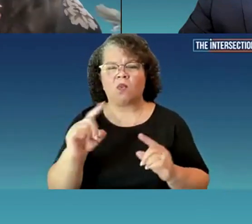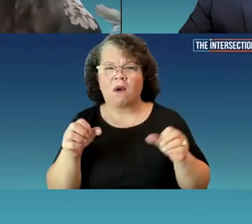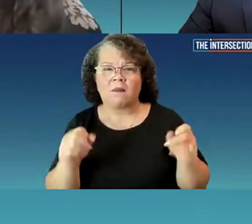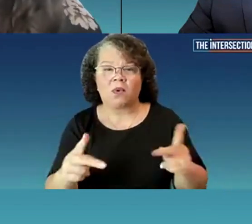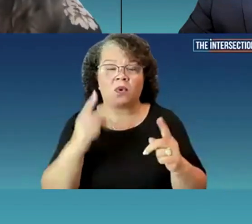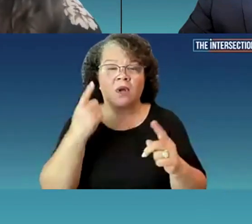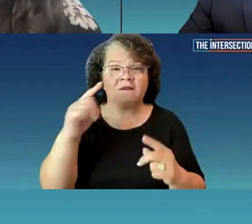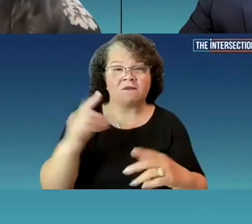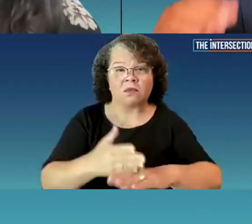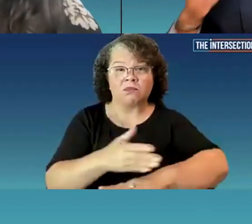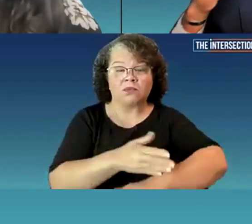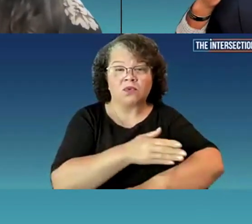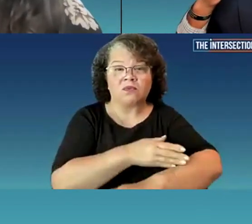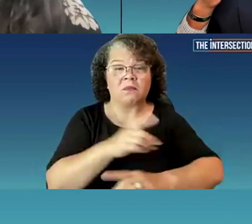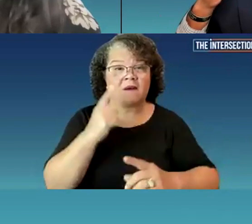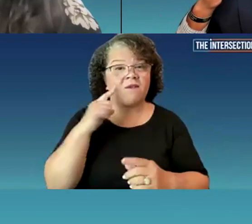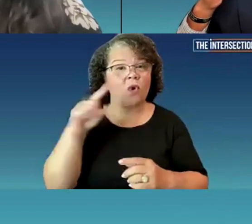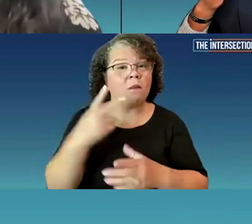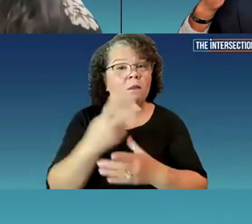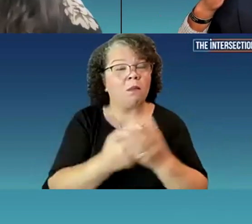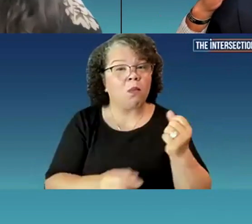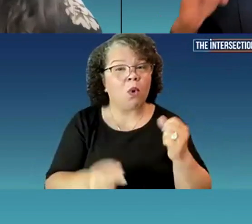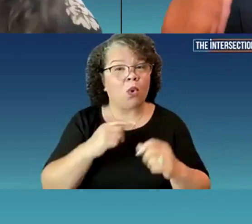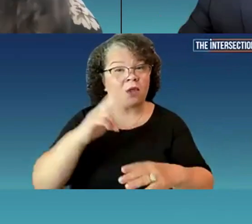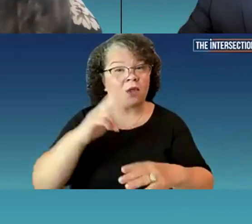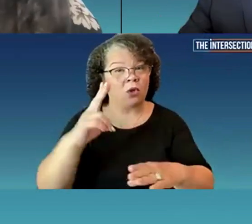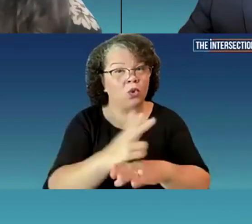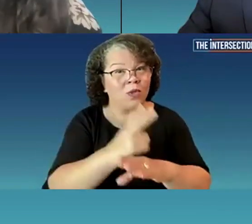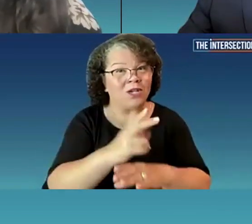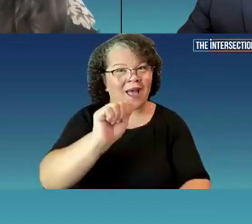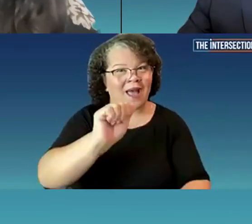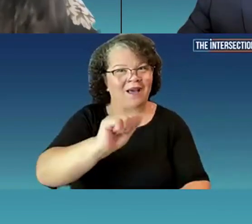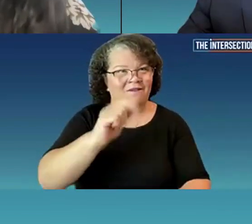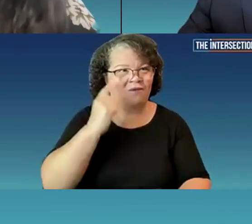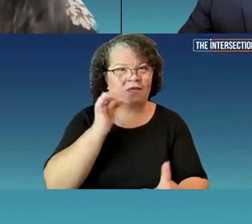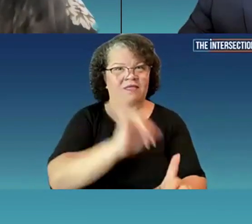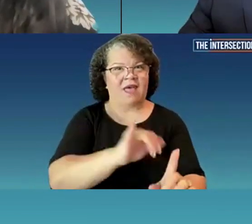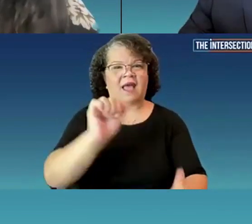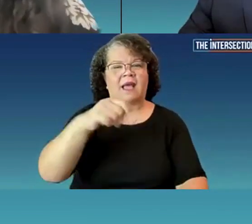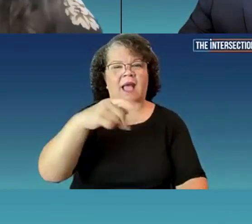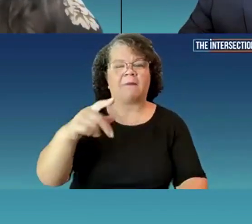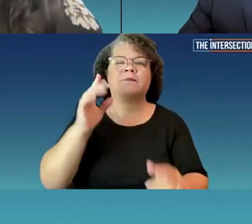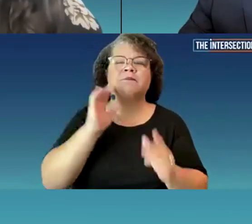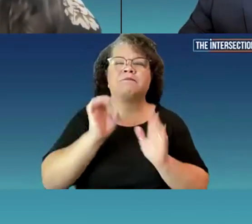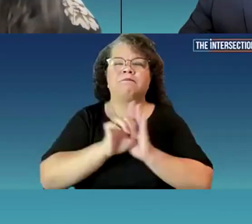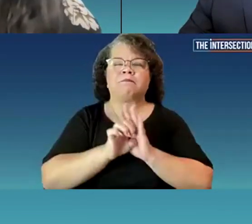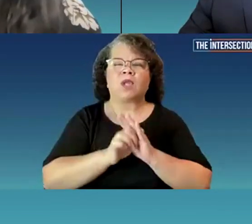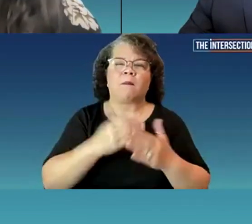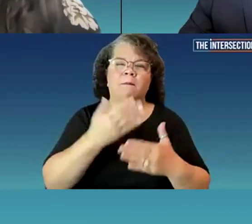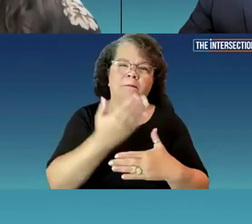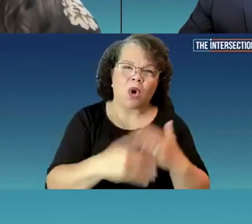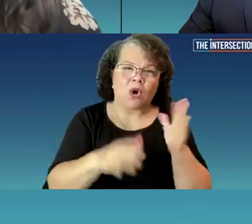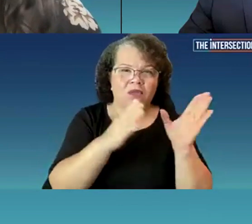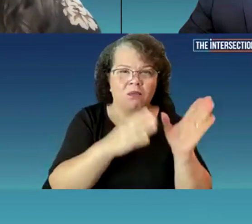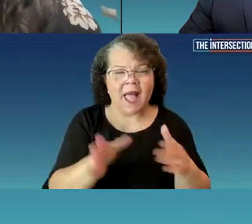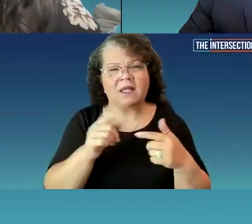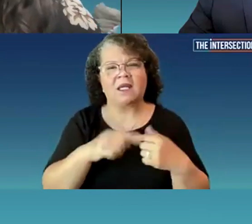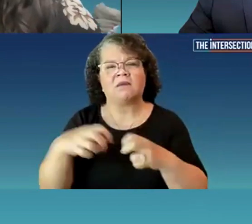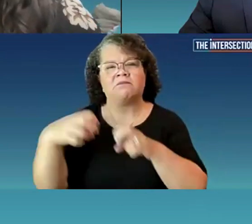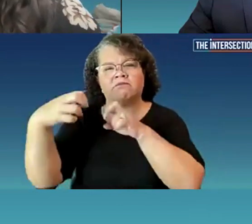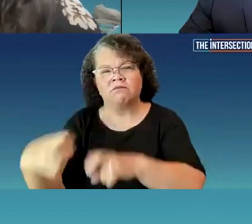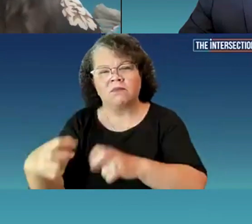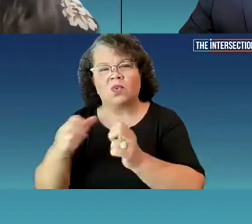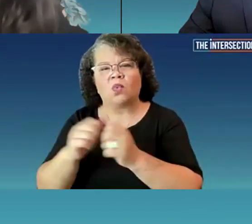improvement in both utilization of the app. And so that looks like birth planning. It looks like meeting with specialists or